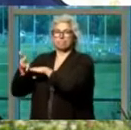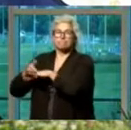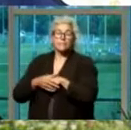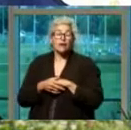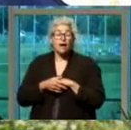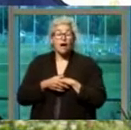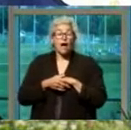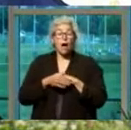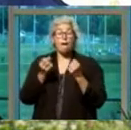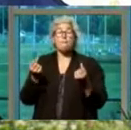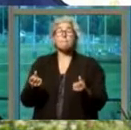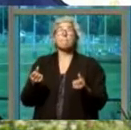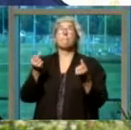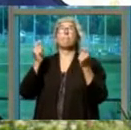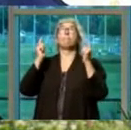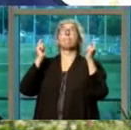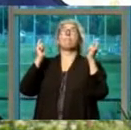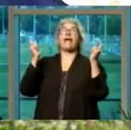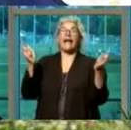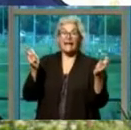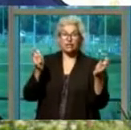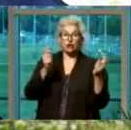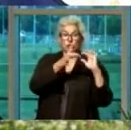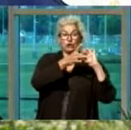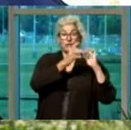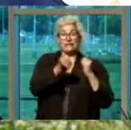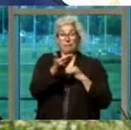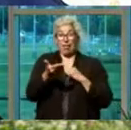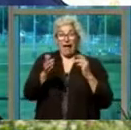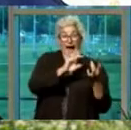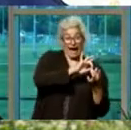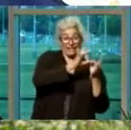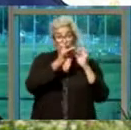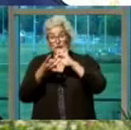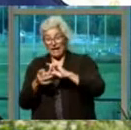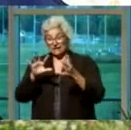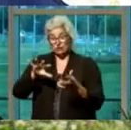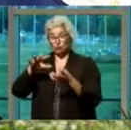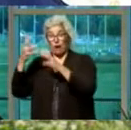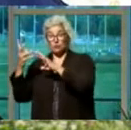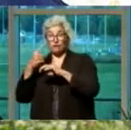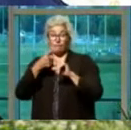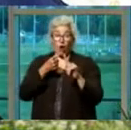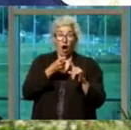chains have arisen from our ports and even into our school lunchrooms.